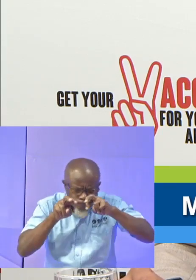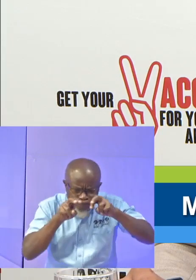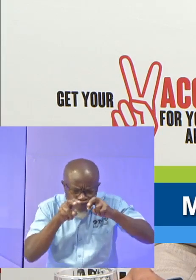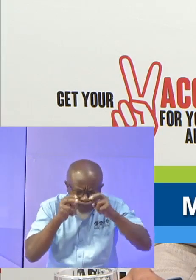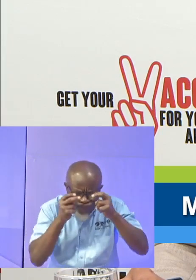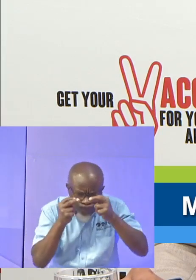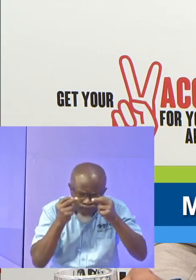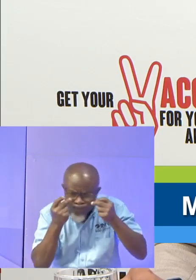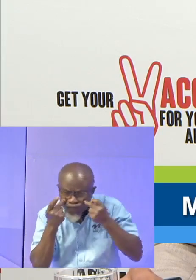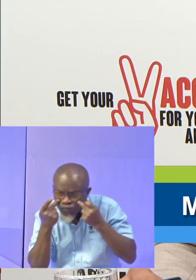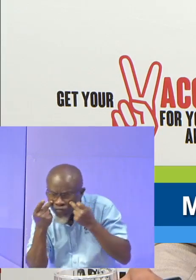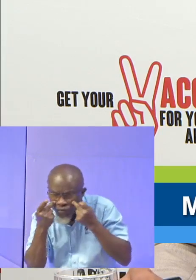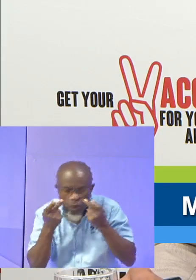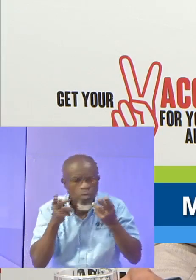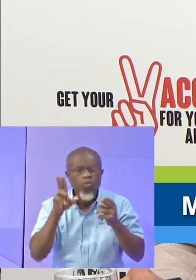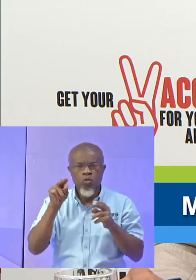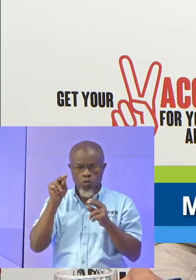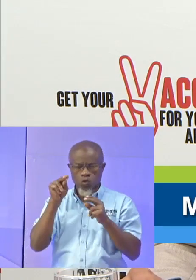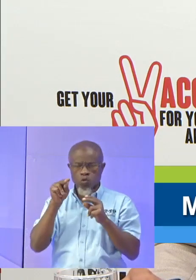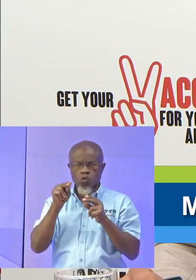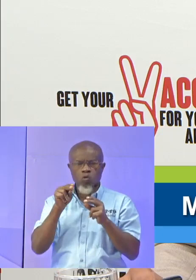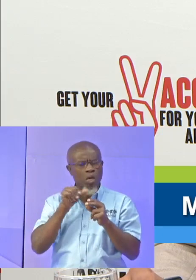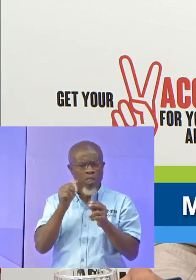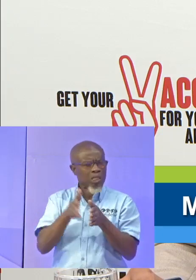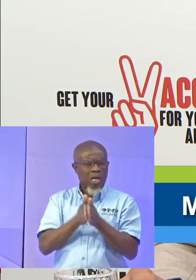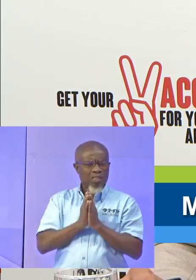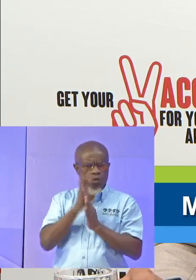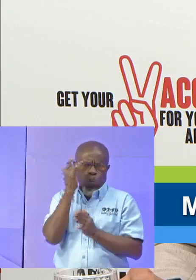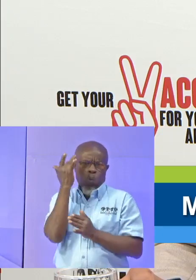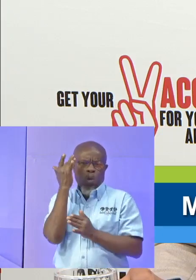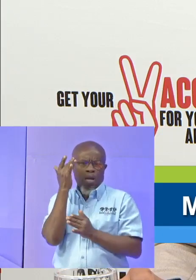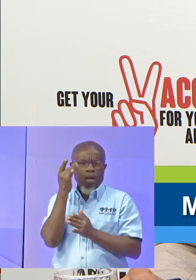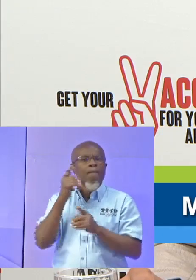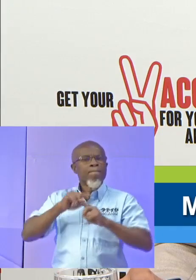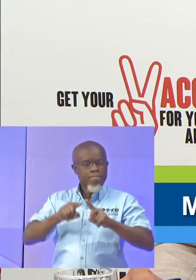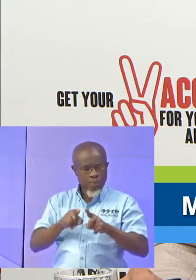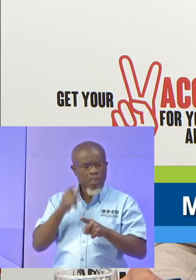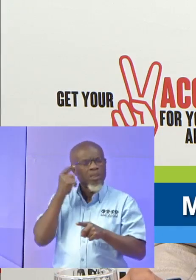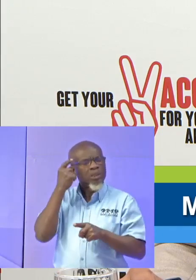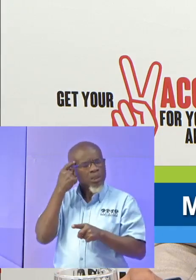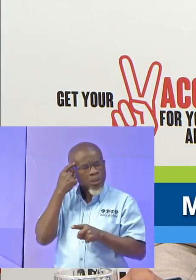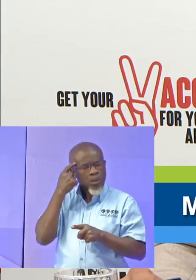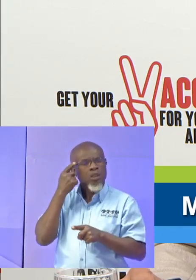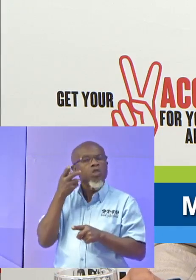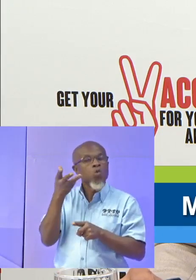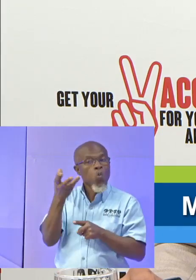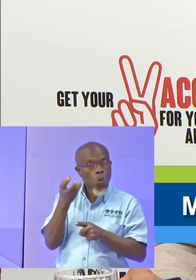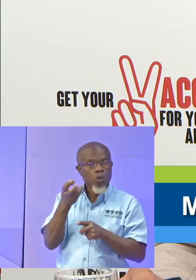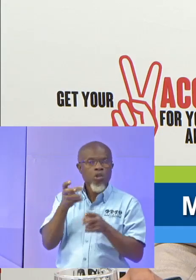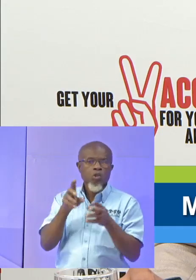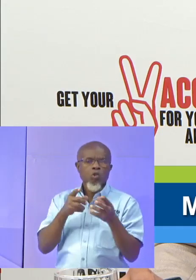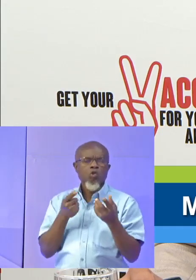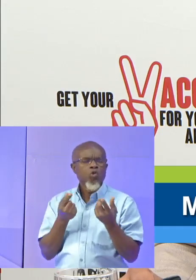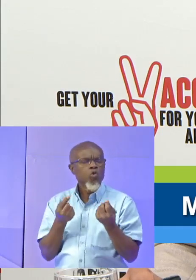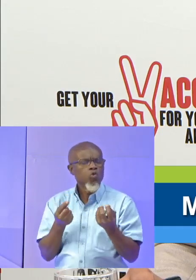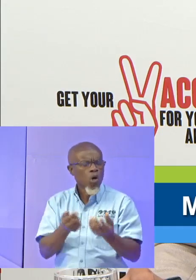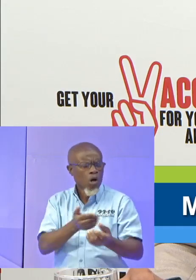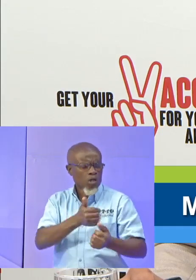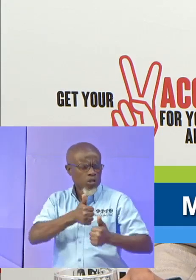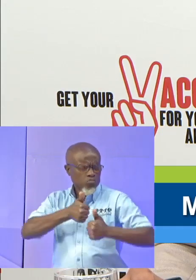details as to why, but I would imagine he wants to do a very thorough investigation, and he is